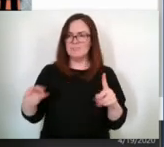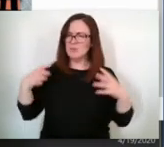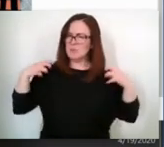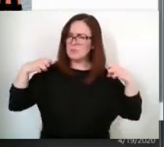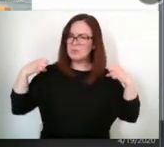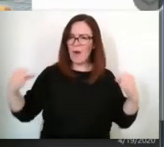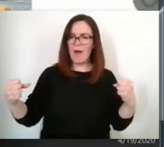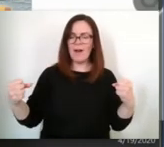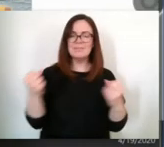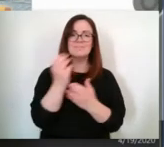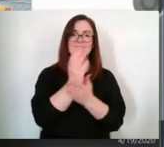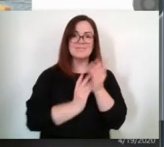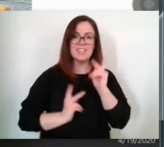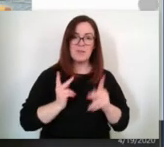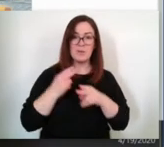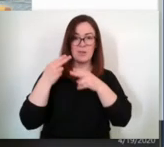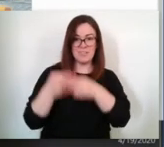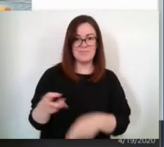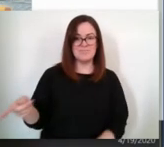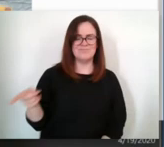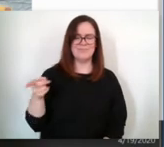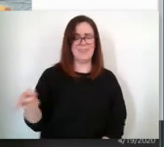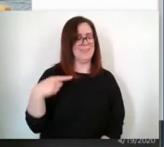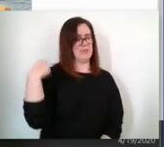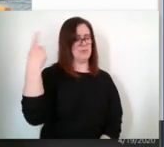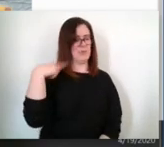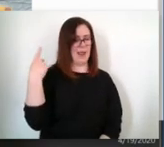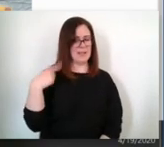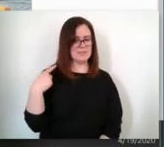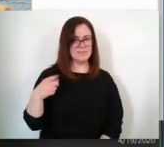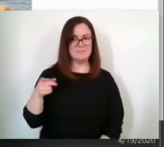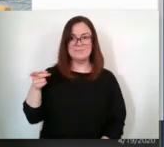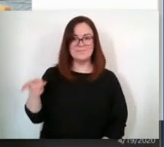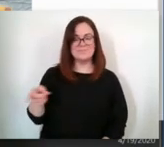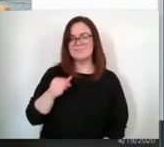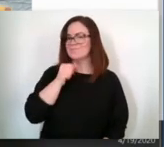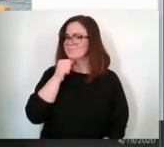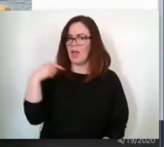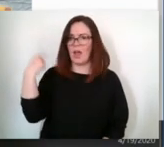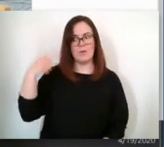crazy, but he wasn't. He was a magician.